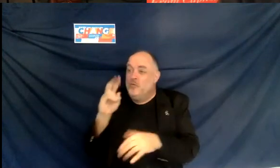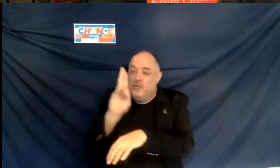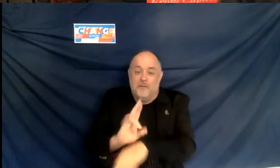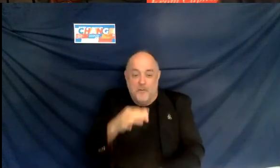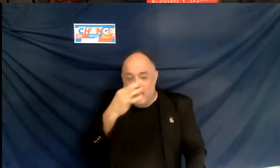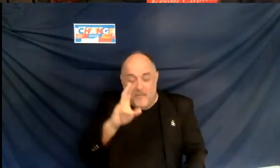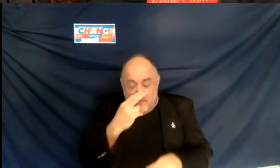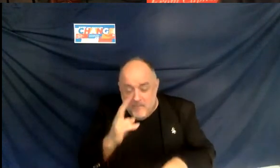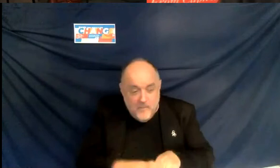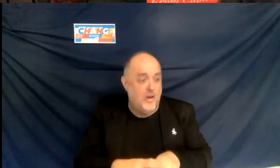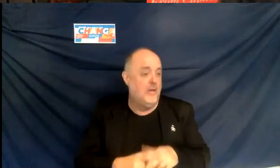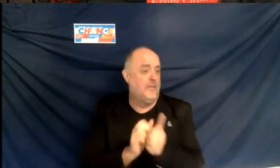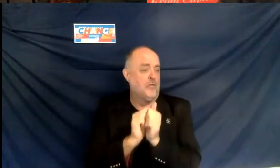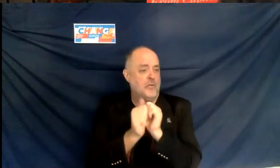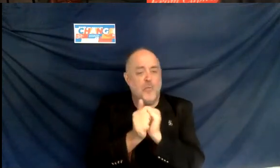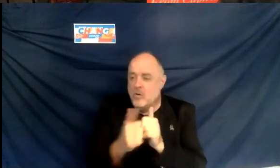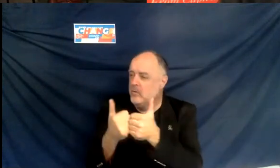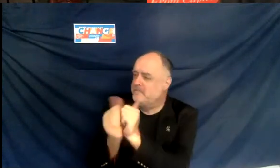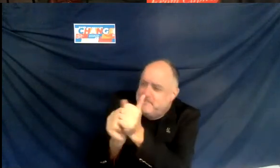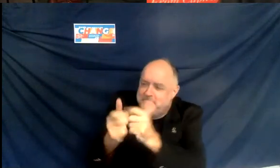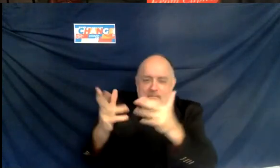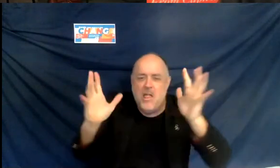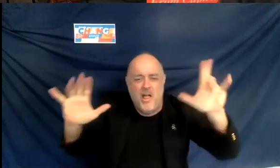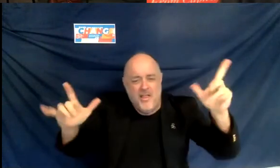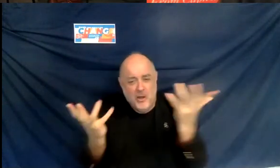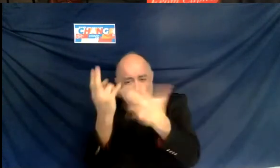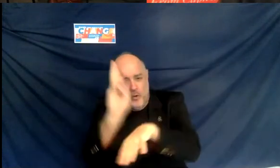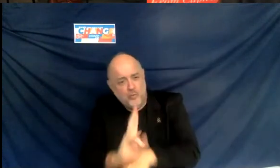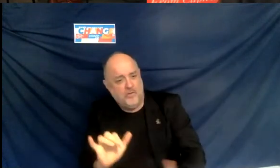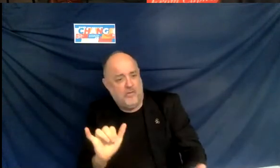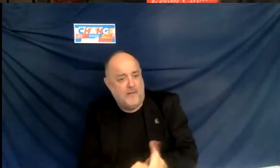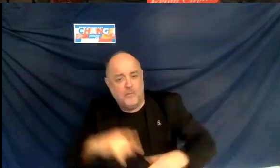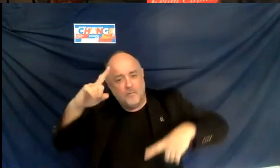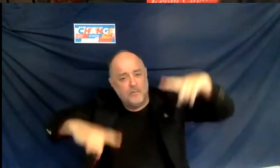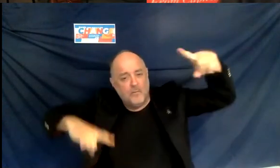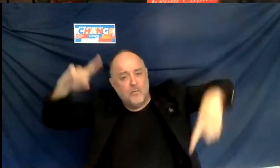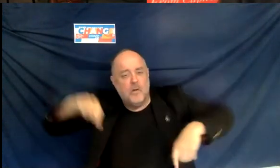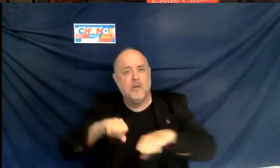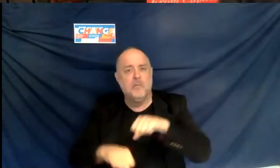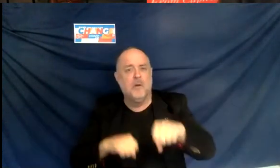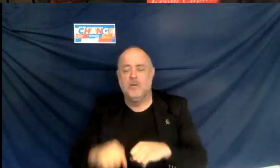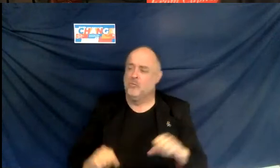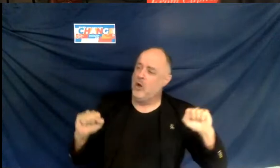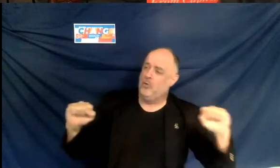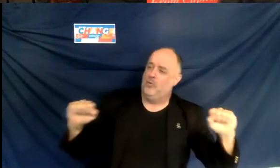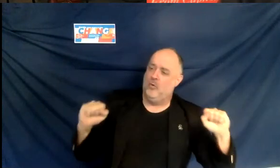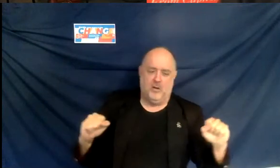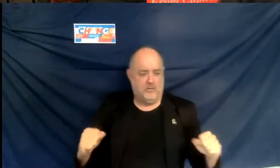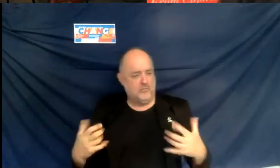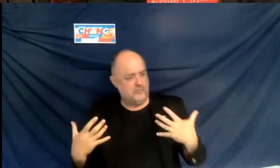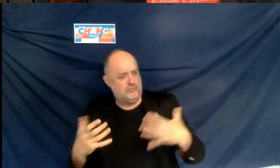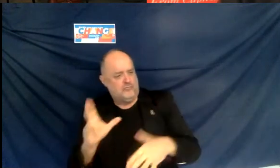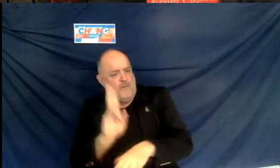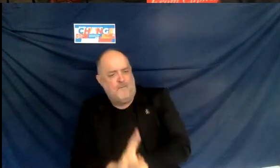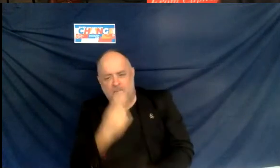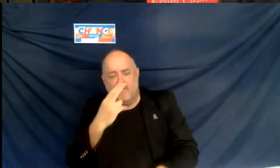Olympics, and they use the infrastructure, they use the cycling streets to also exercise and for recreation. I think about a